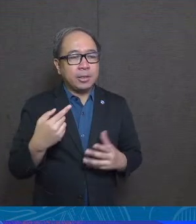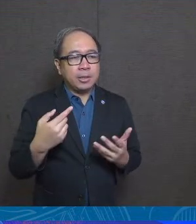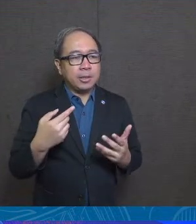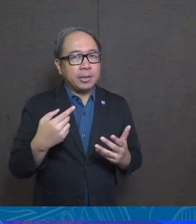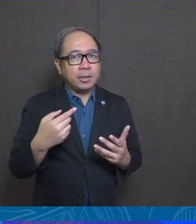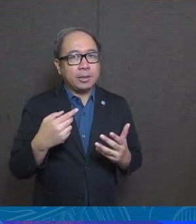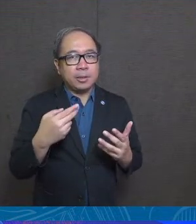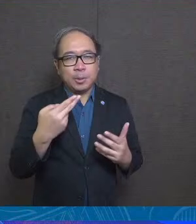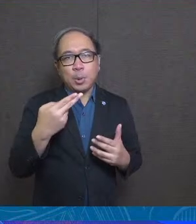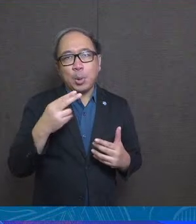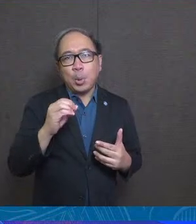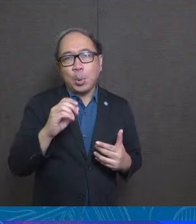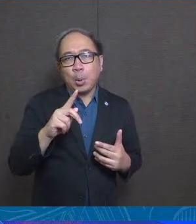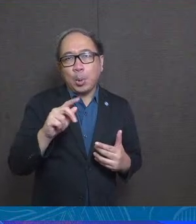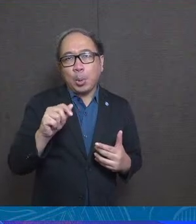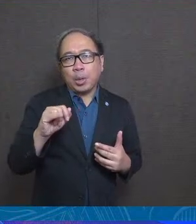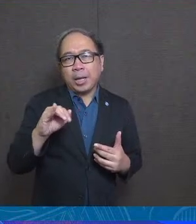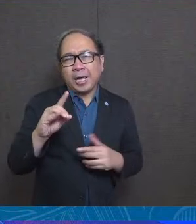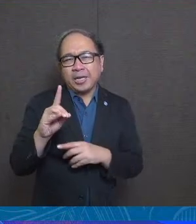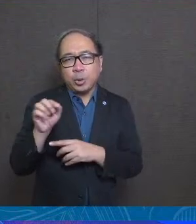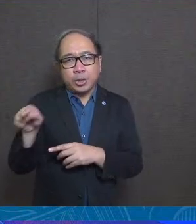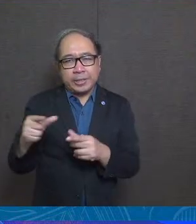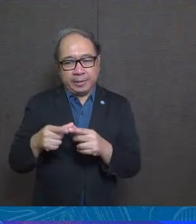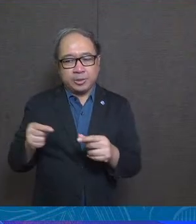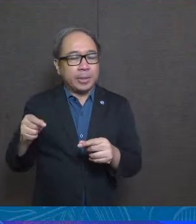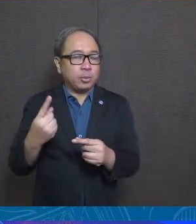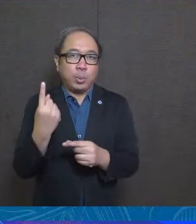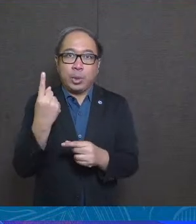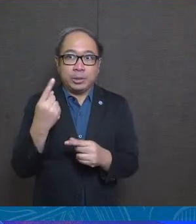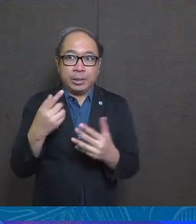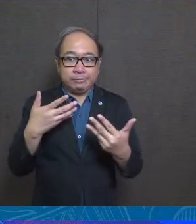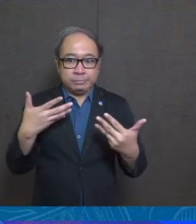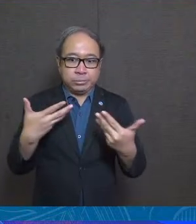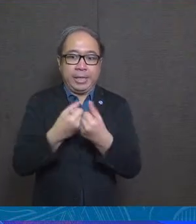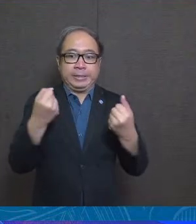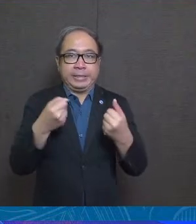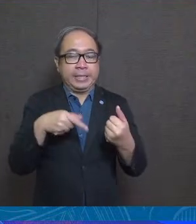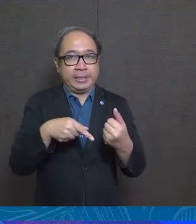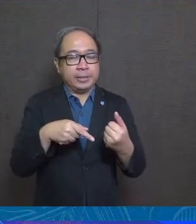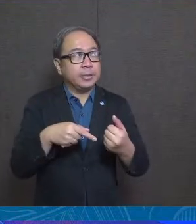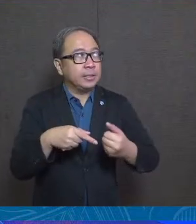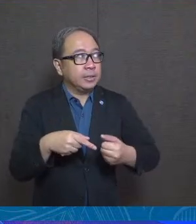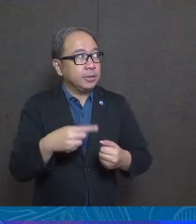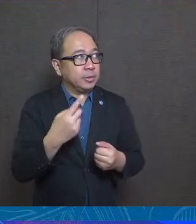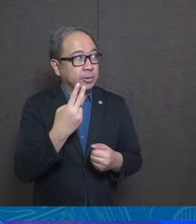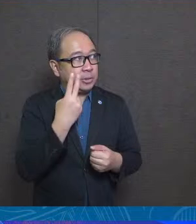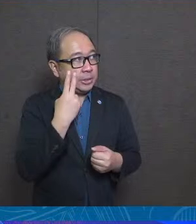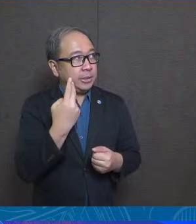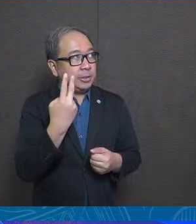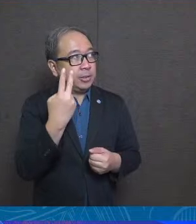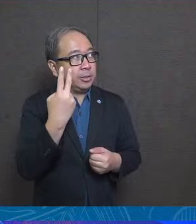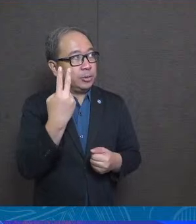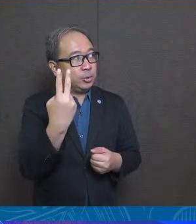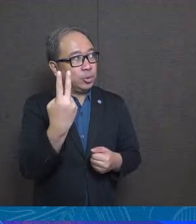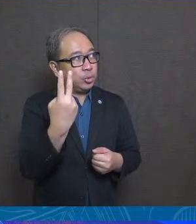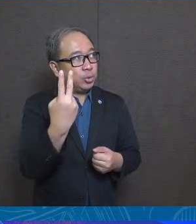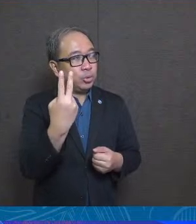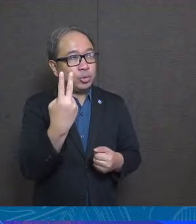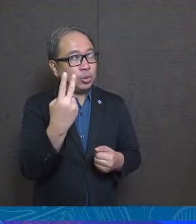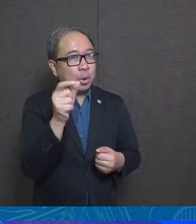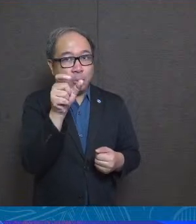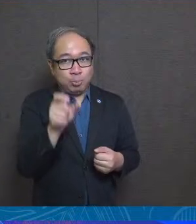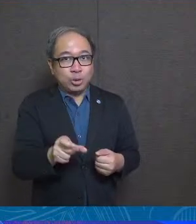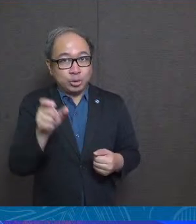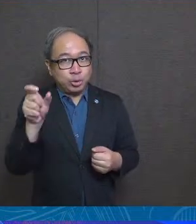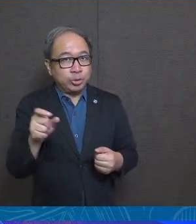accident. Then, regarding this accident, it seems like two persons shot a picture and